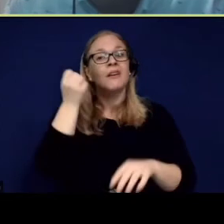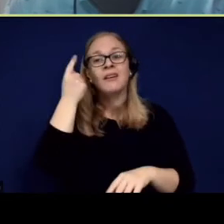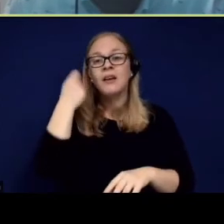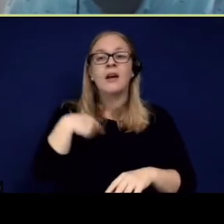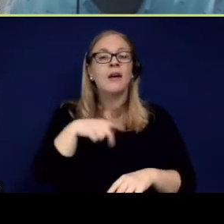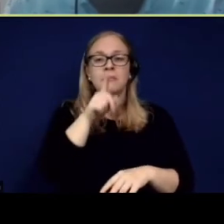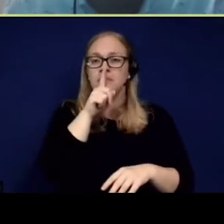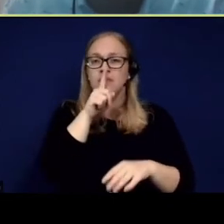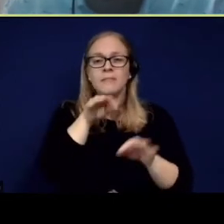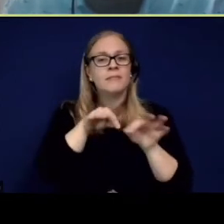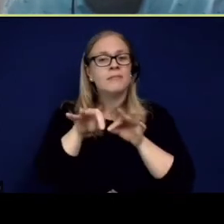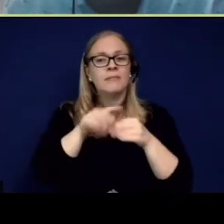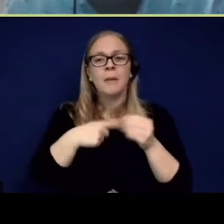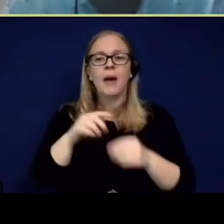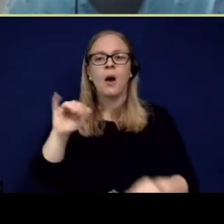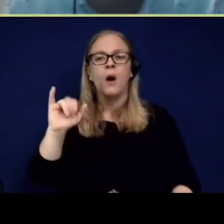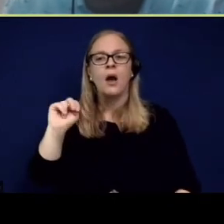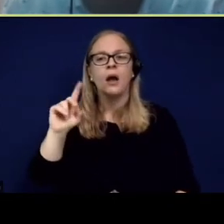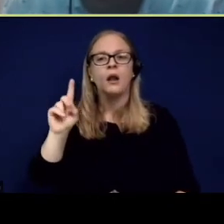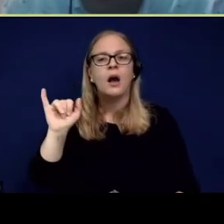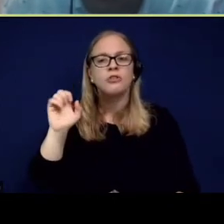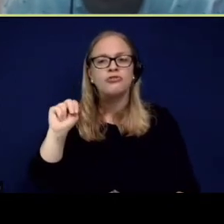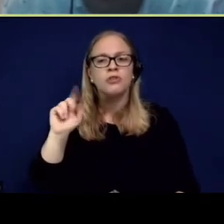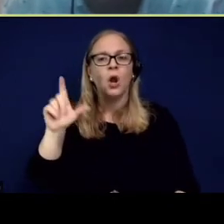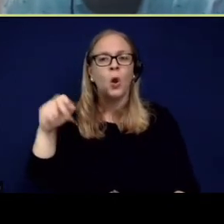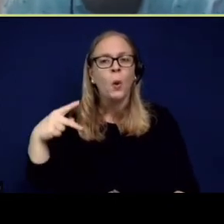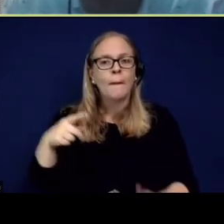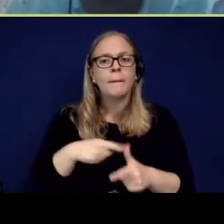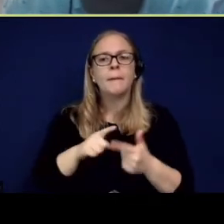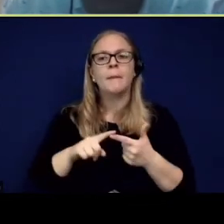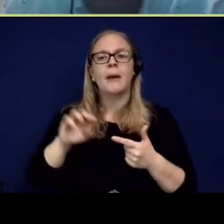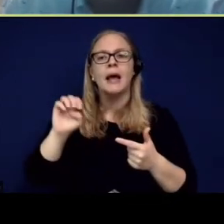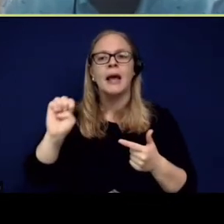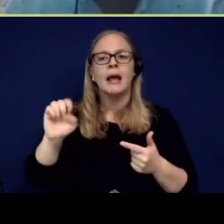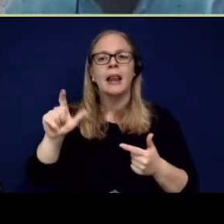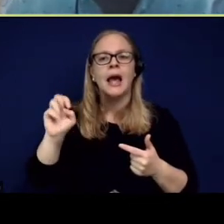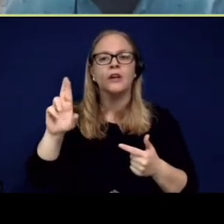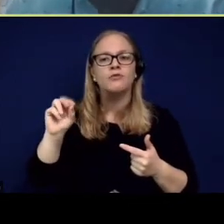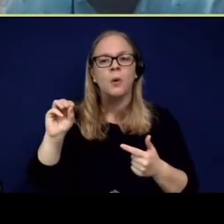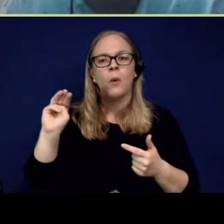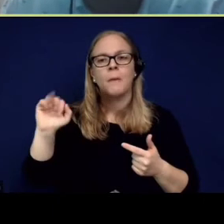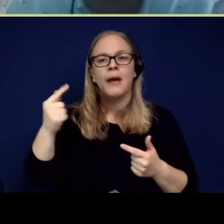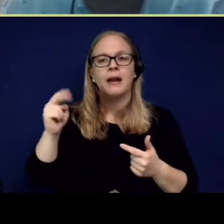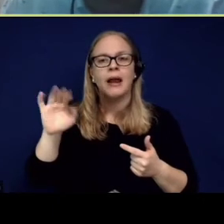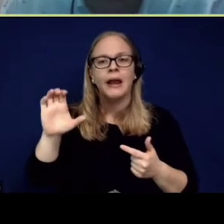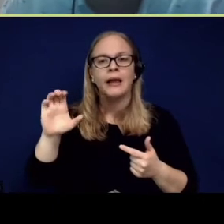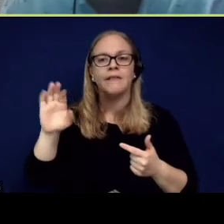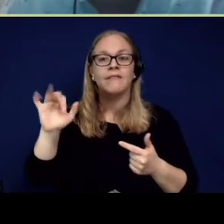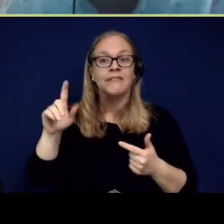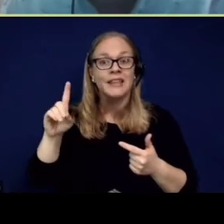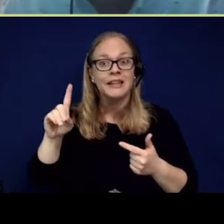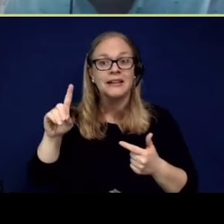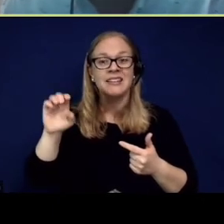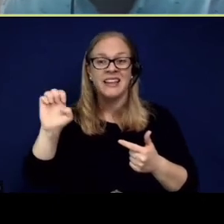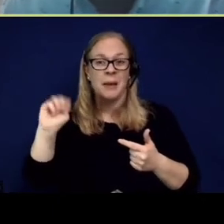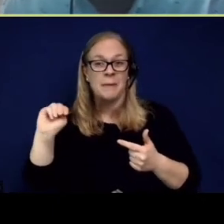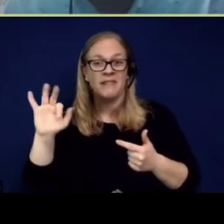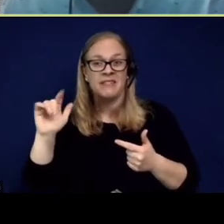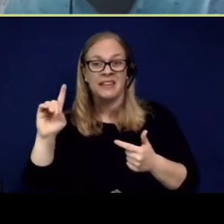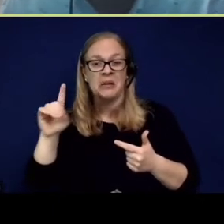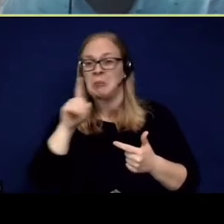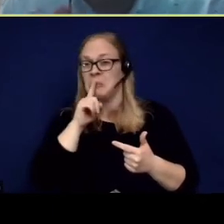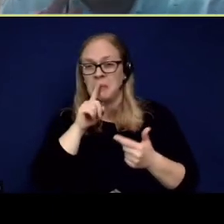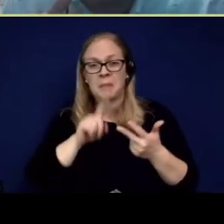talking about induction loops or electromagnetic fields today, which is wireless technology or infrared. I'm going to